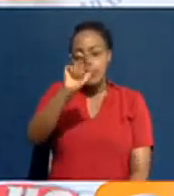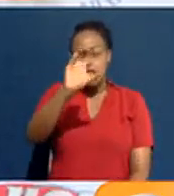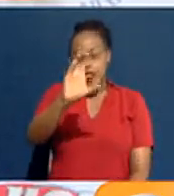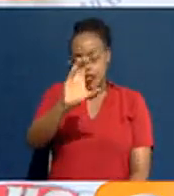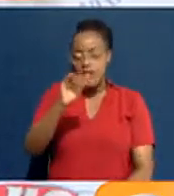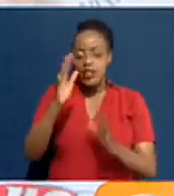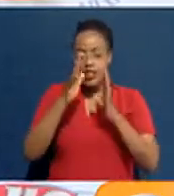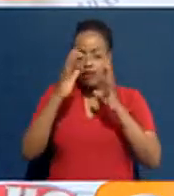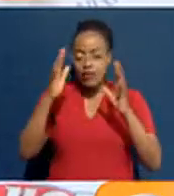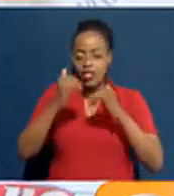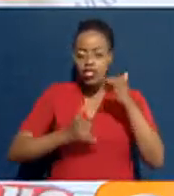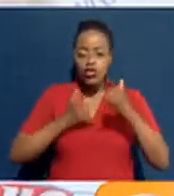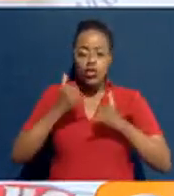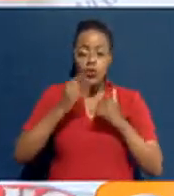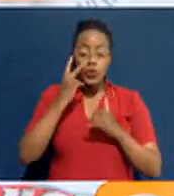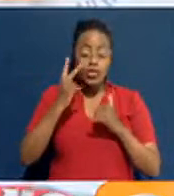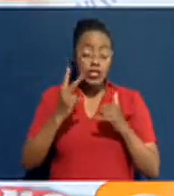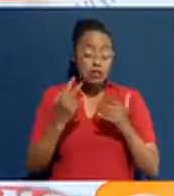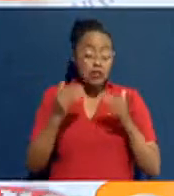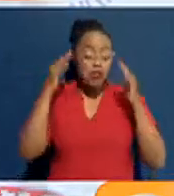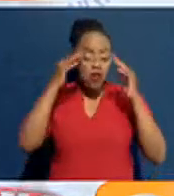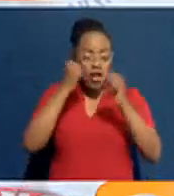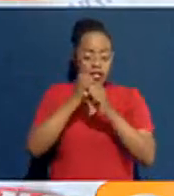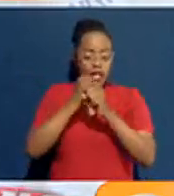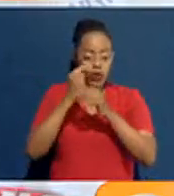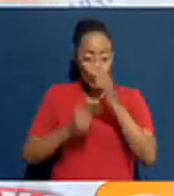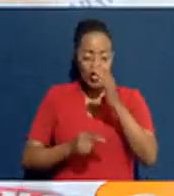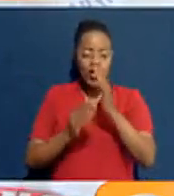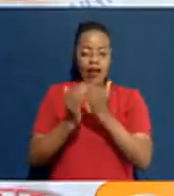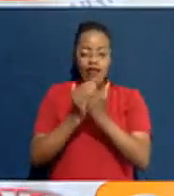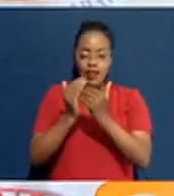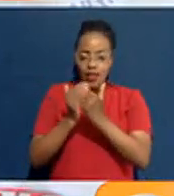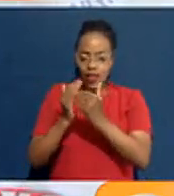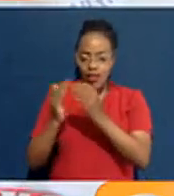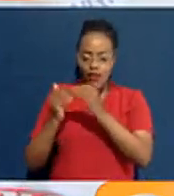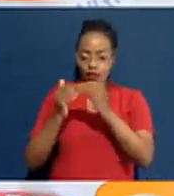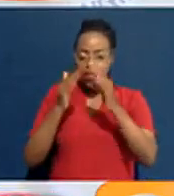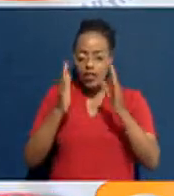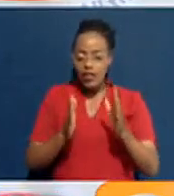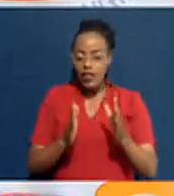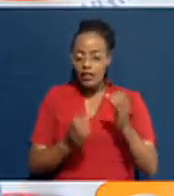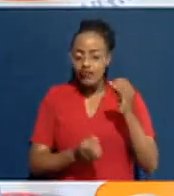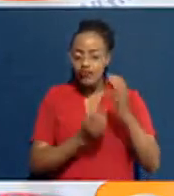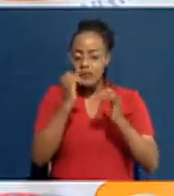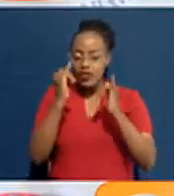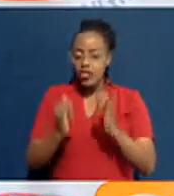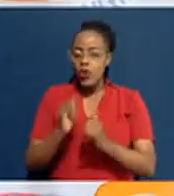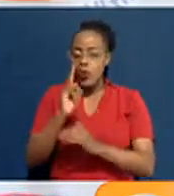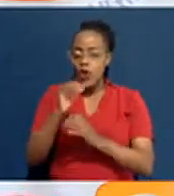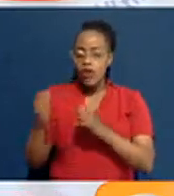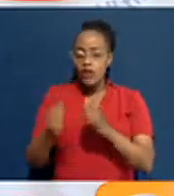joy to see what Focus Kenya has done. Focus Kenya has nurtured leaders because that's one of our